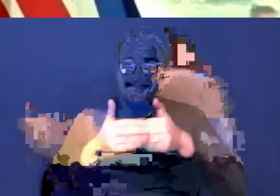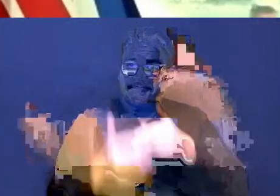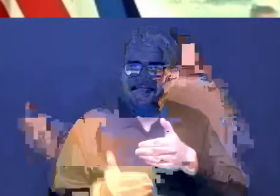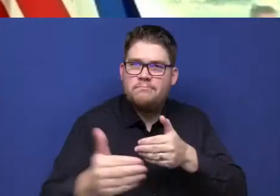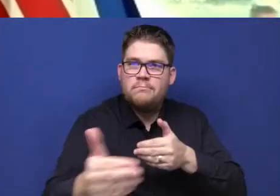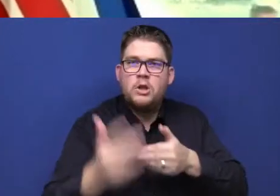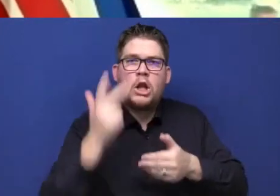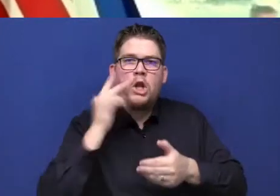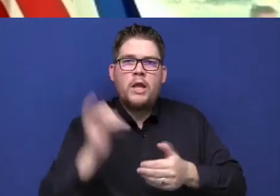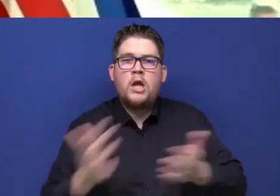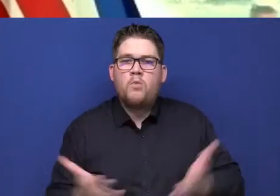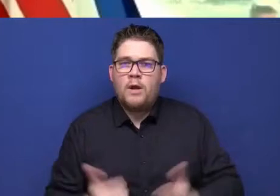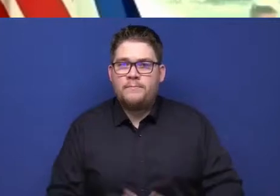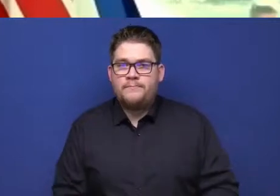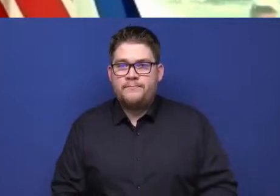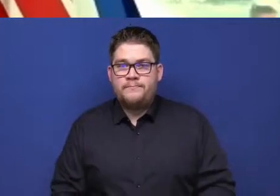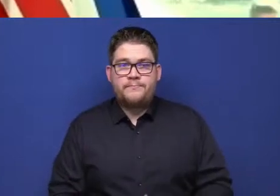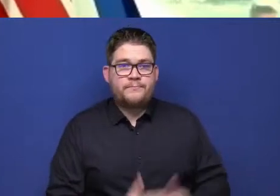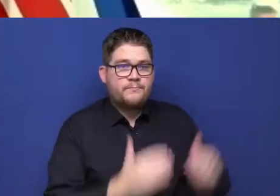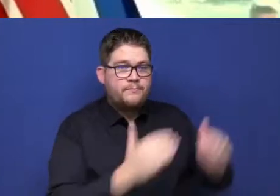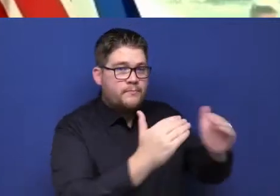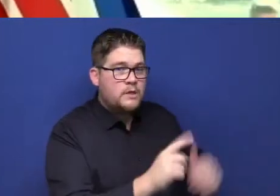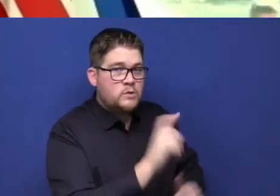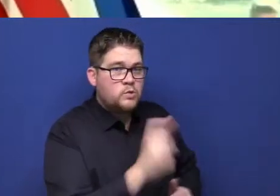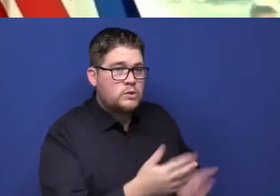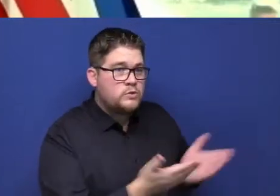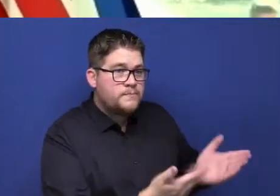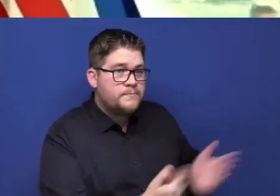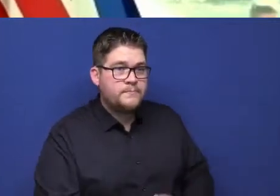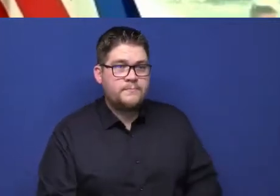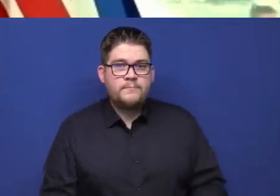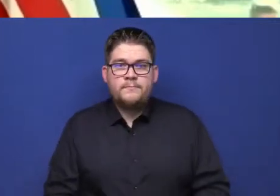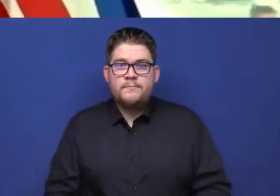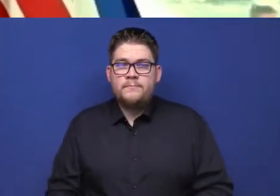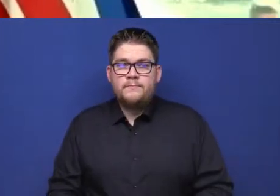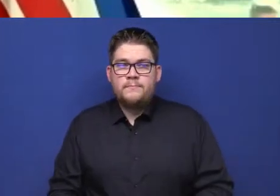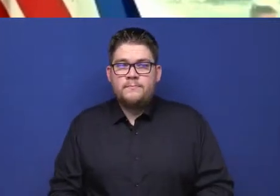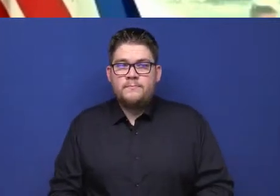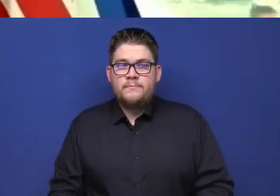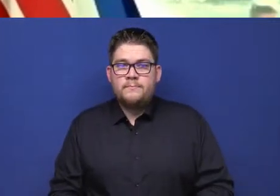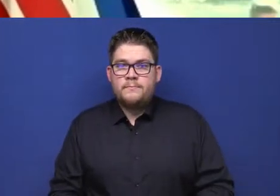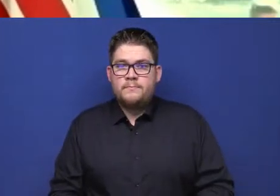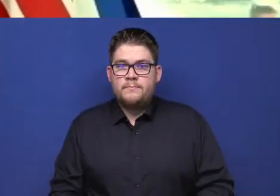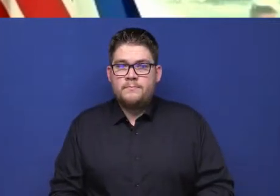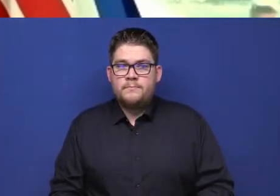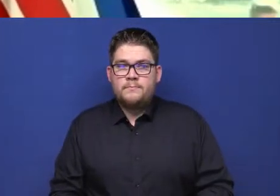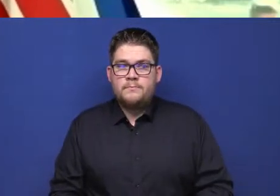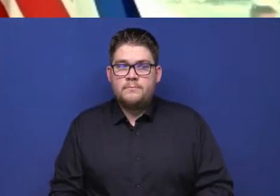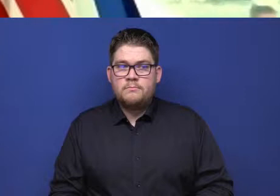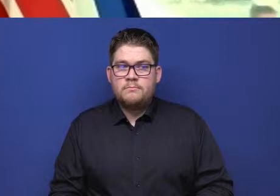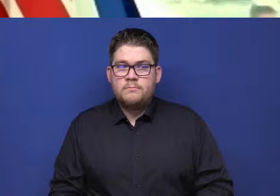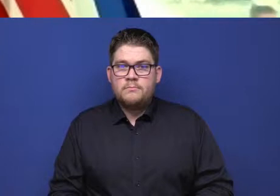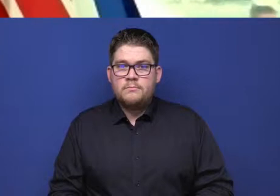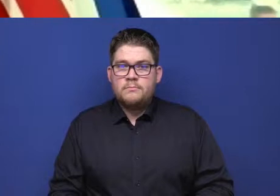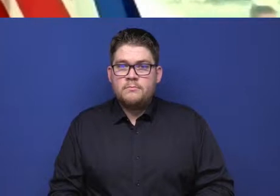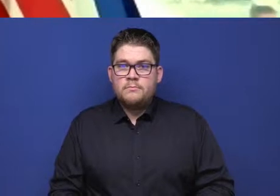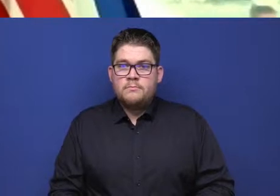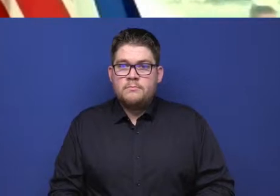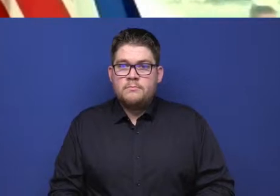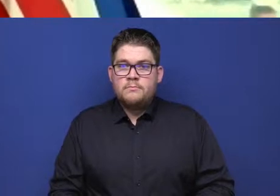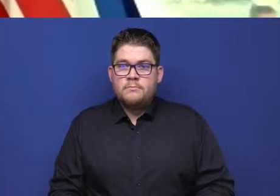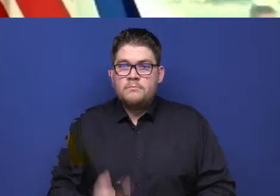this is a question for you. Of course, it's something we don't think about. There must be fatigue. We're going back to that. This is a dangerous